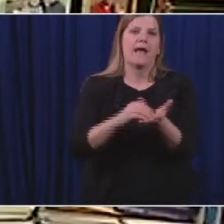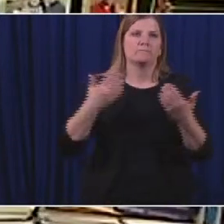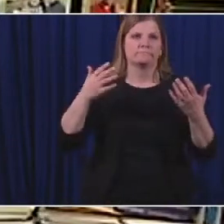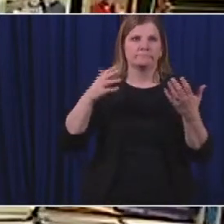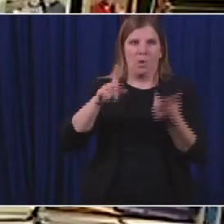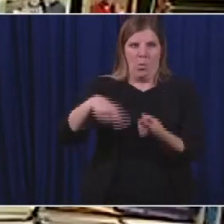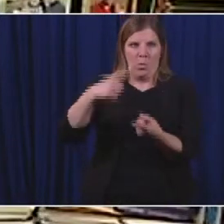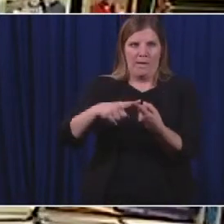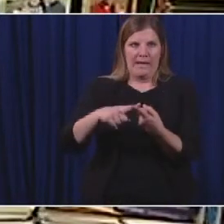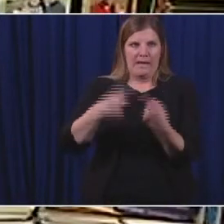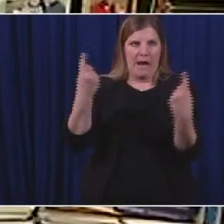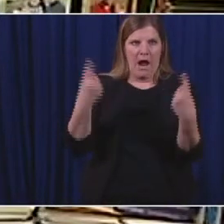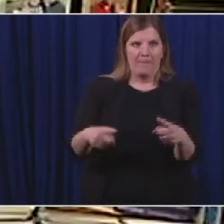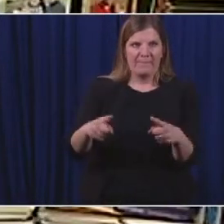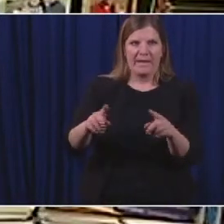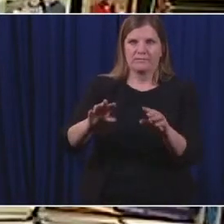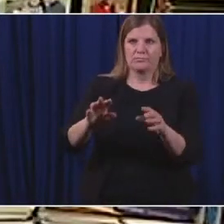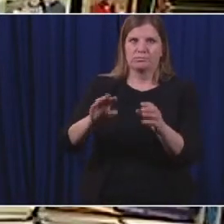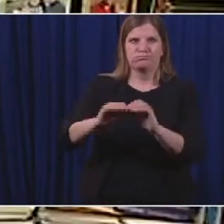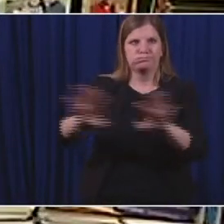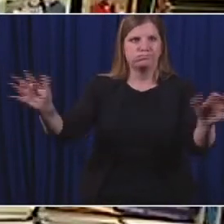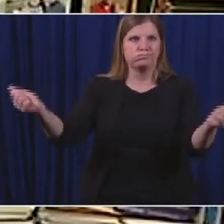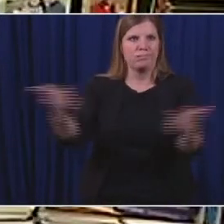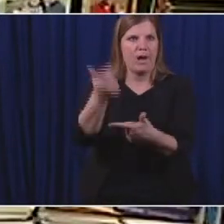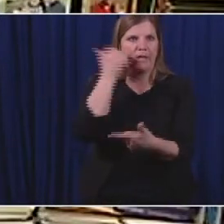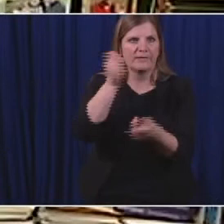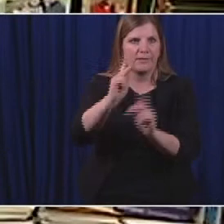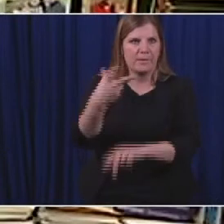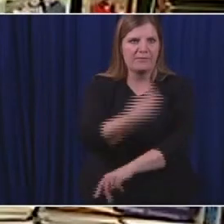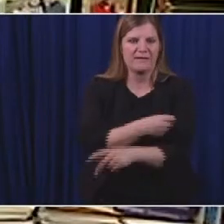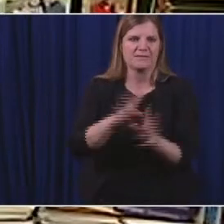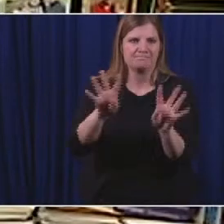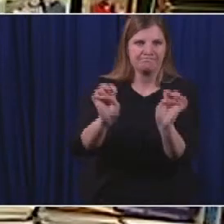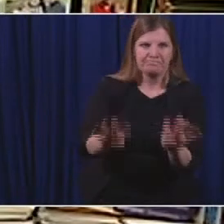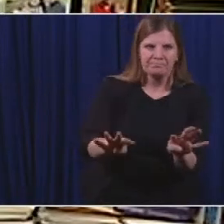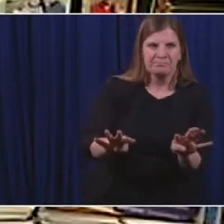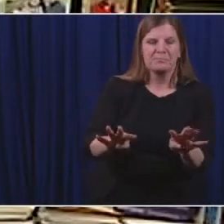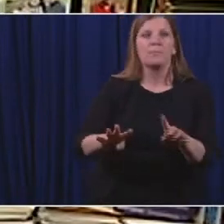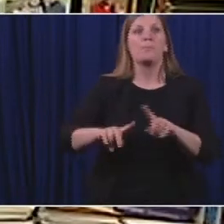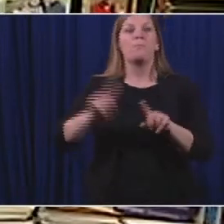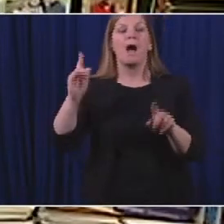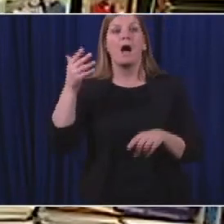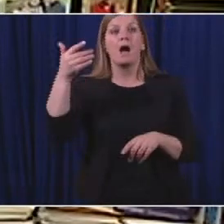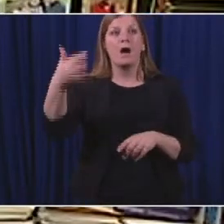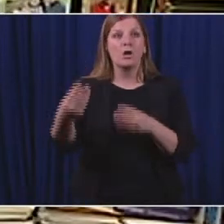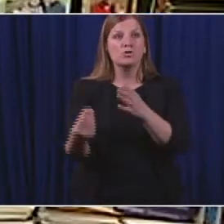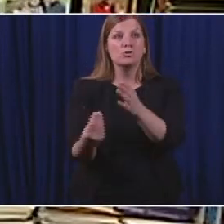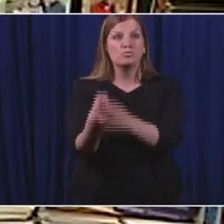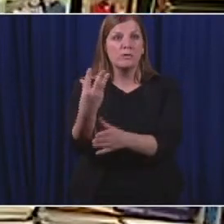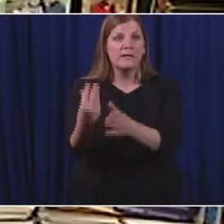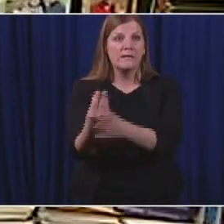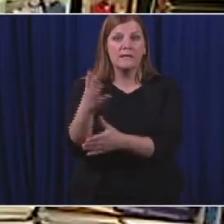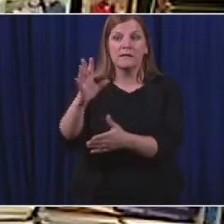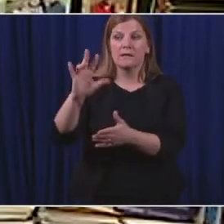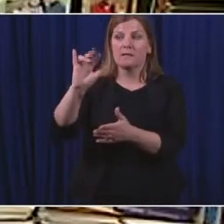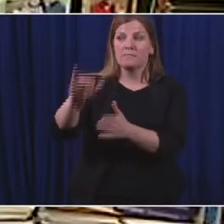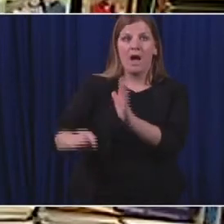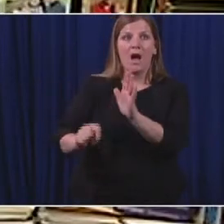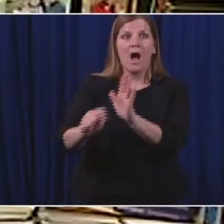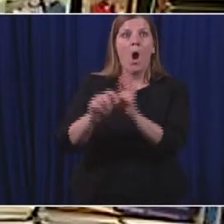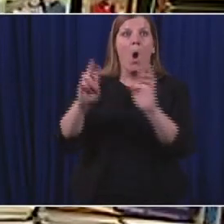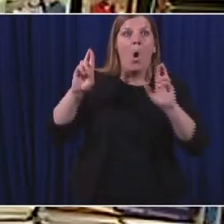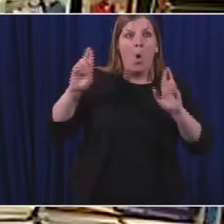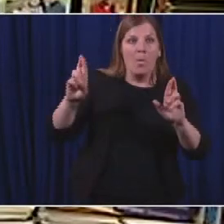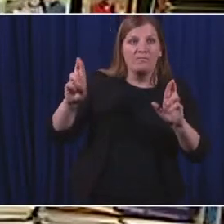move forward to have the general population being candidates for the vaccine, we hope that we will be where we need to